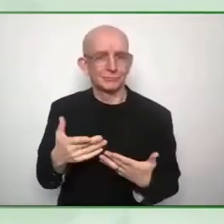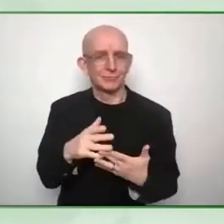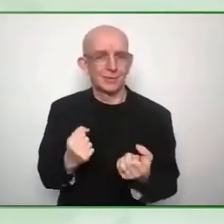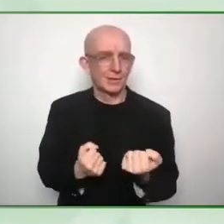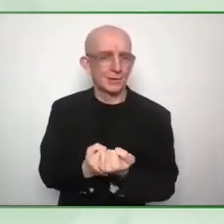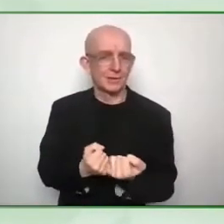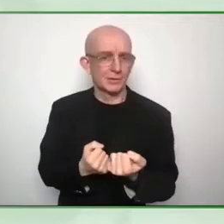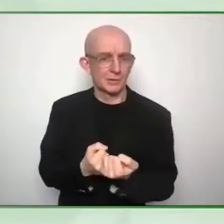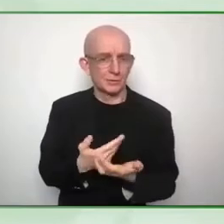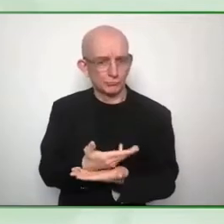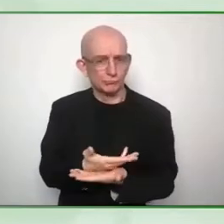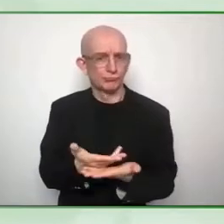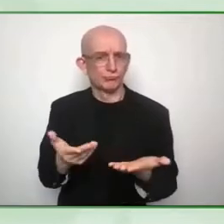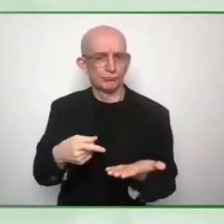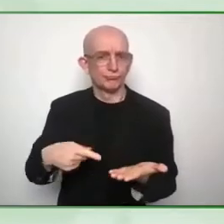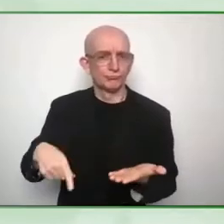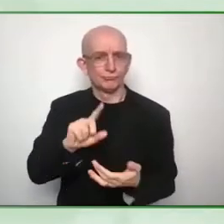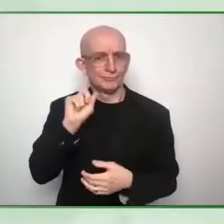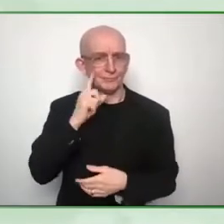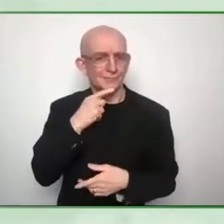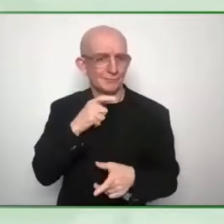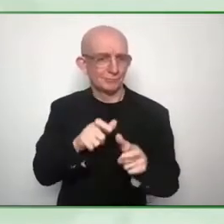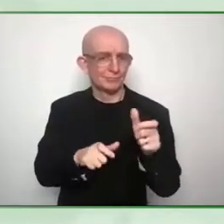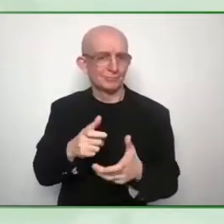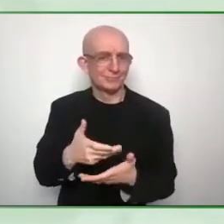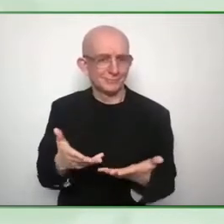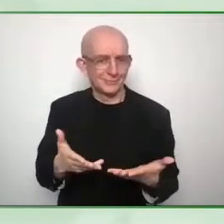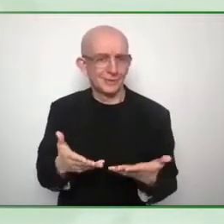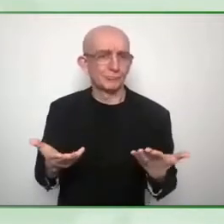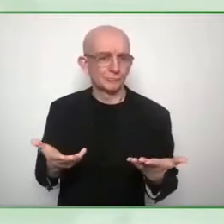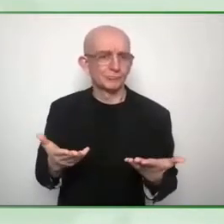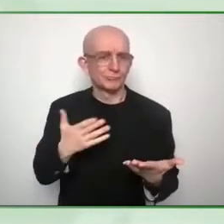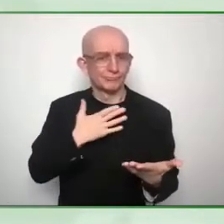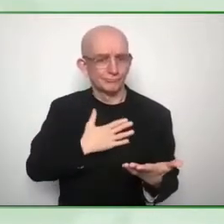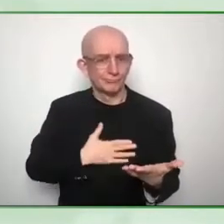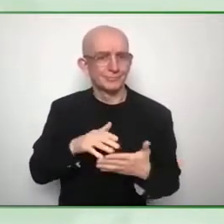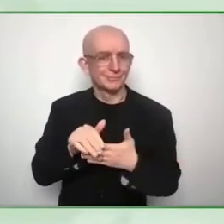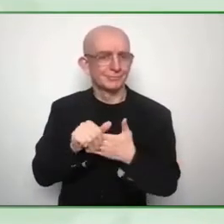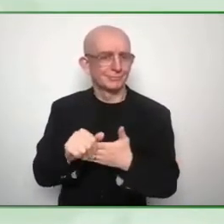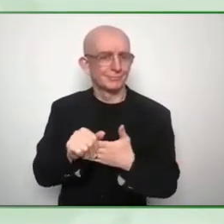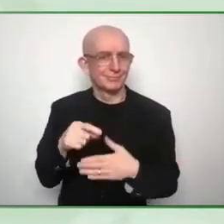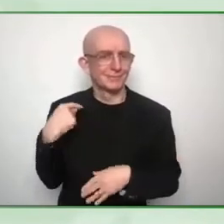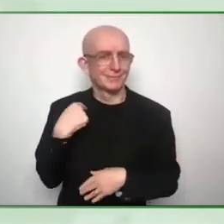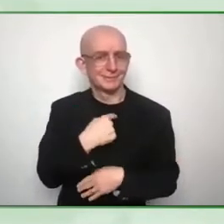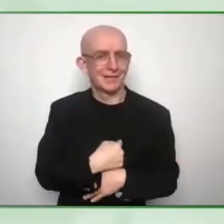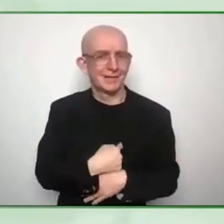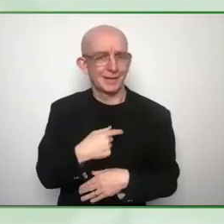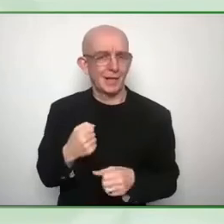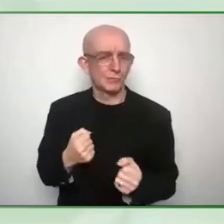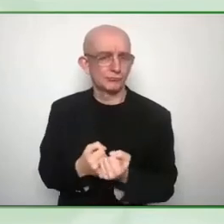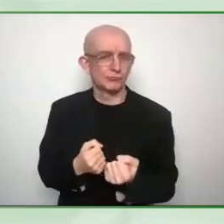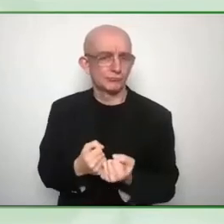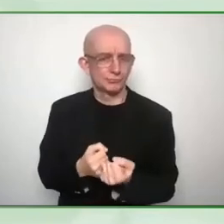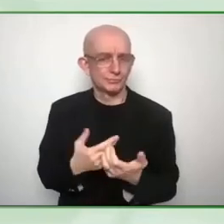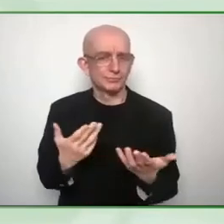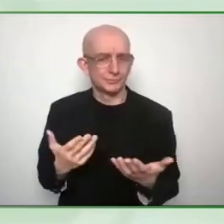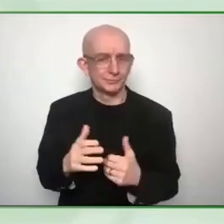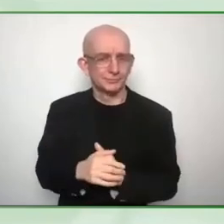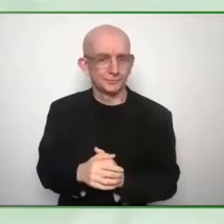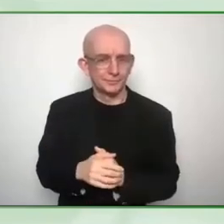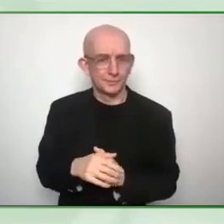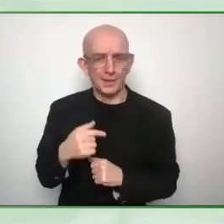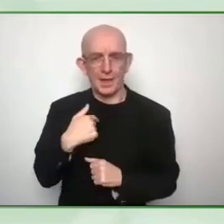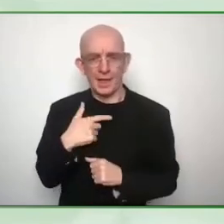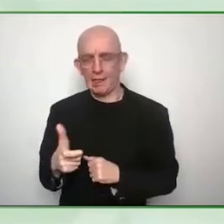of responsibility is policy and advocacy. And again, that's a continual area